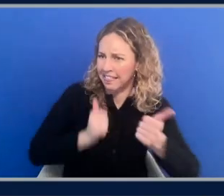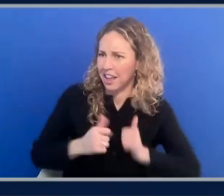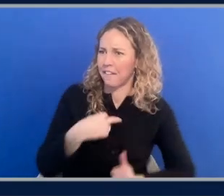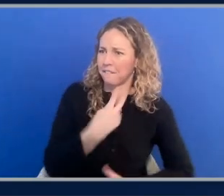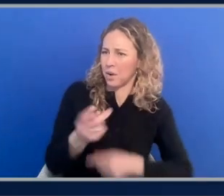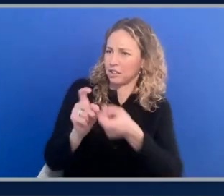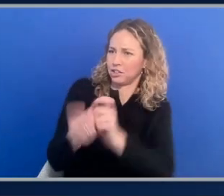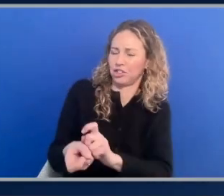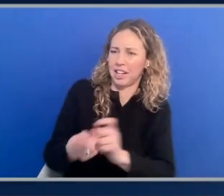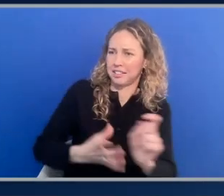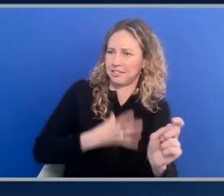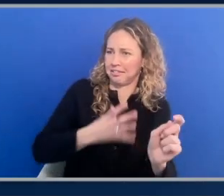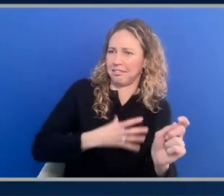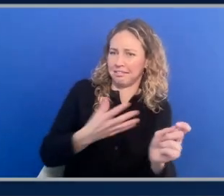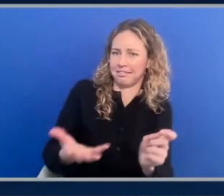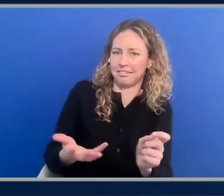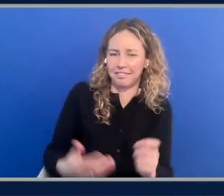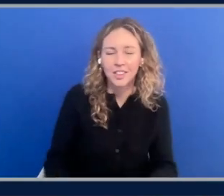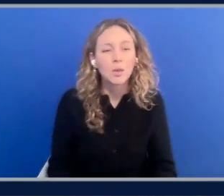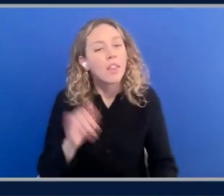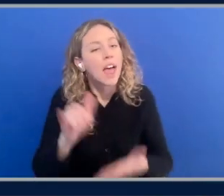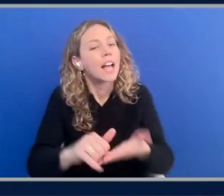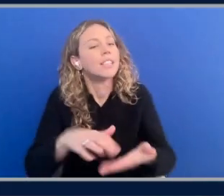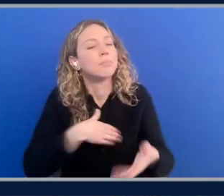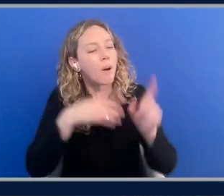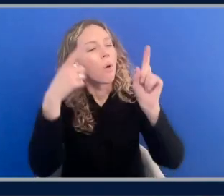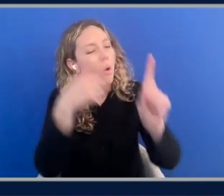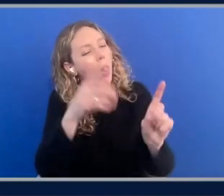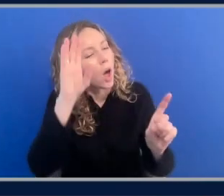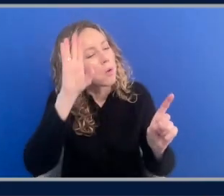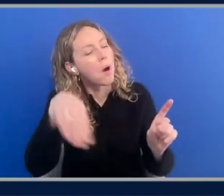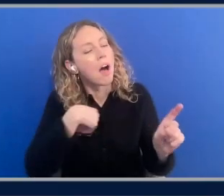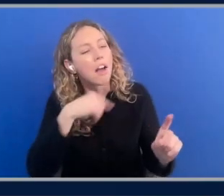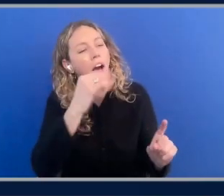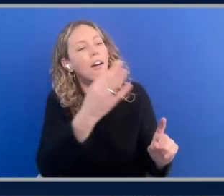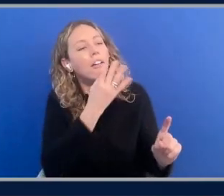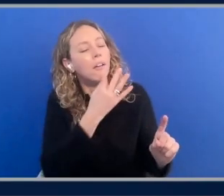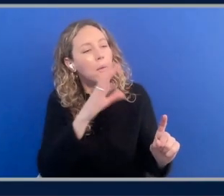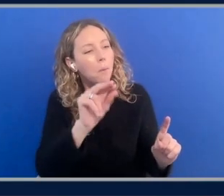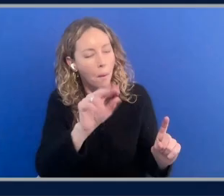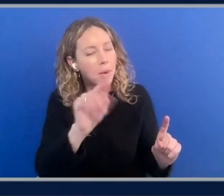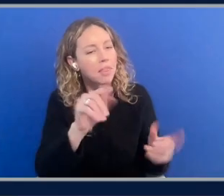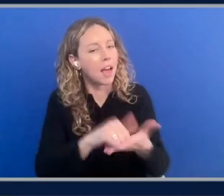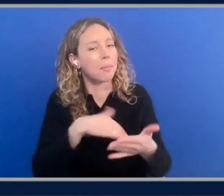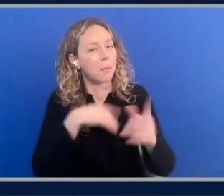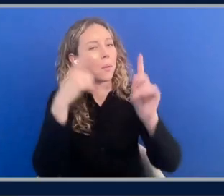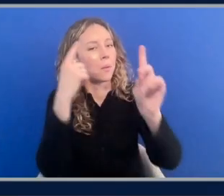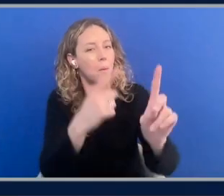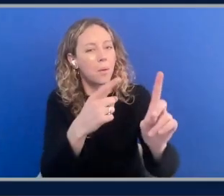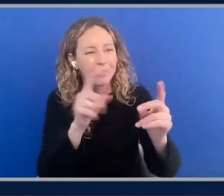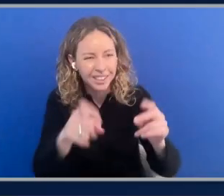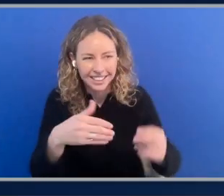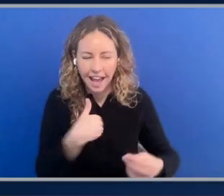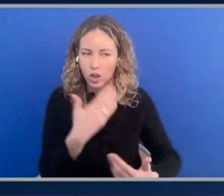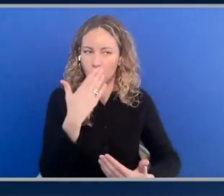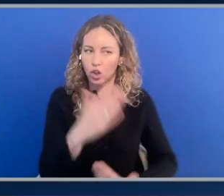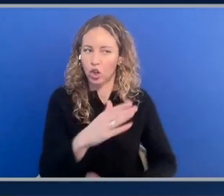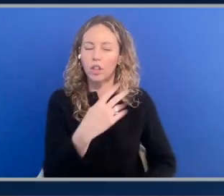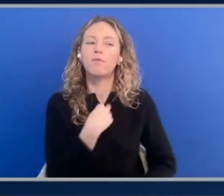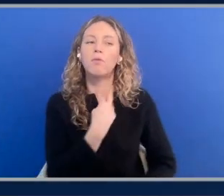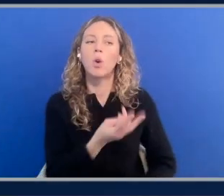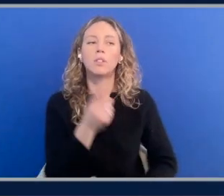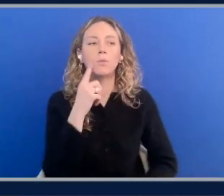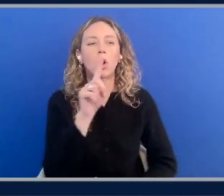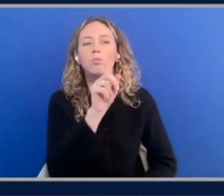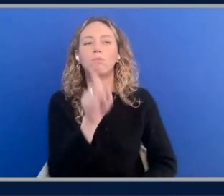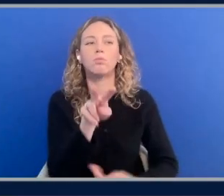I appreciate that that's what I'm going for. I know I'm not quite there yet. Okay. But that you need to have a question reading voice. Yeah. You got to work on